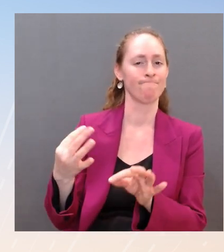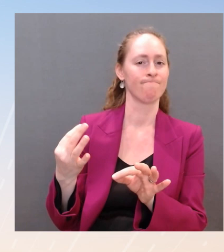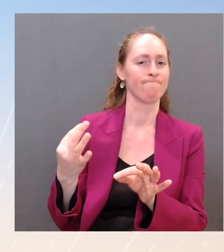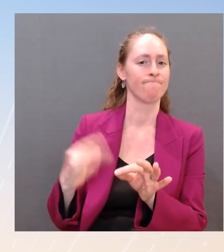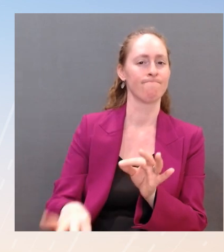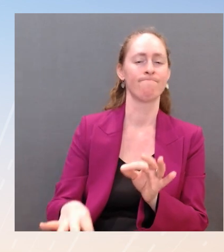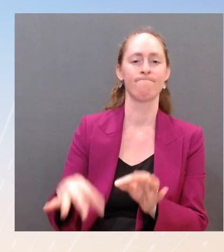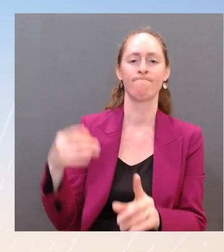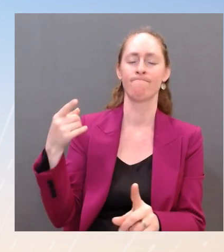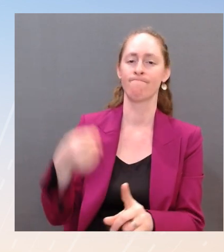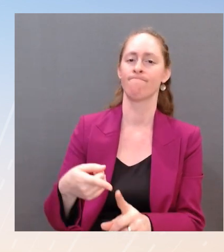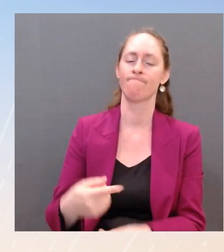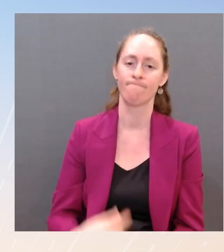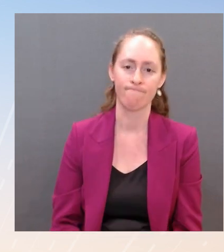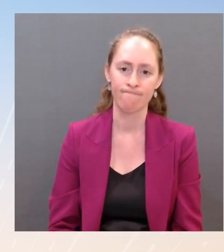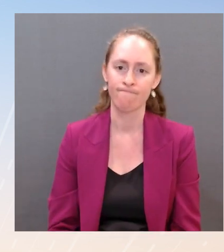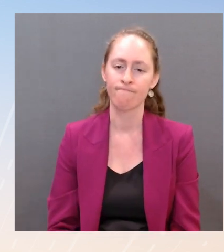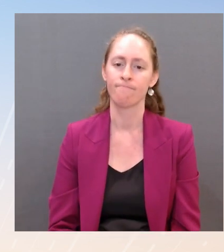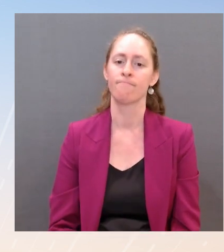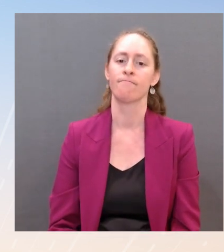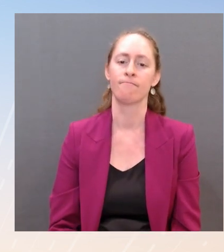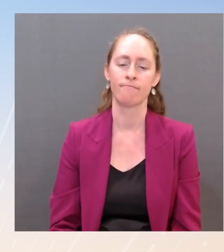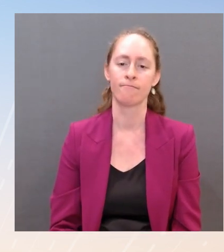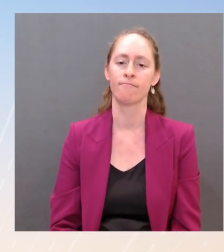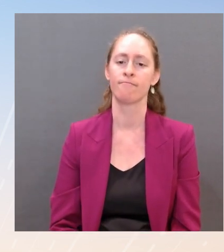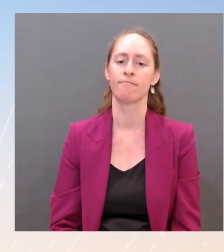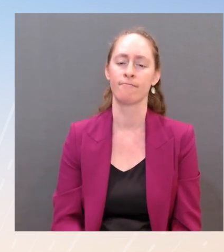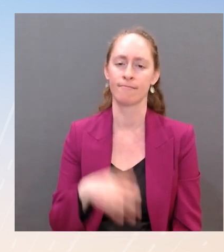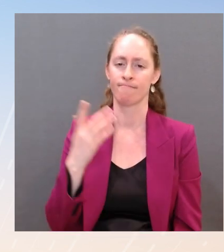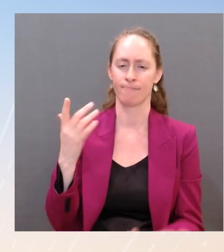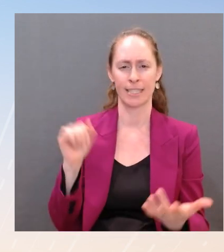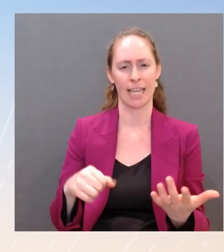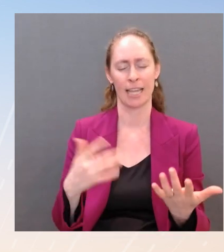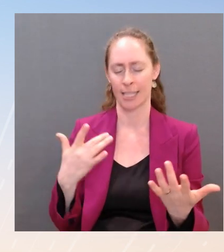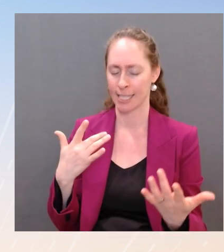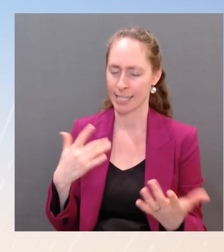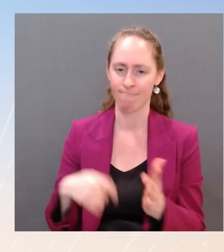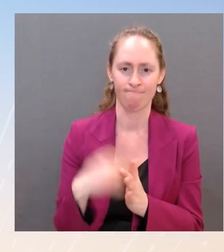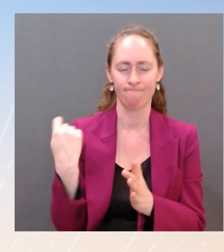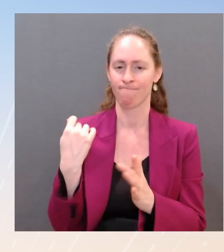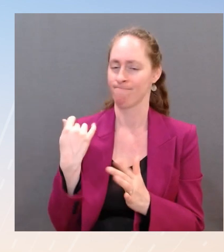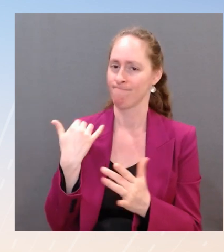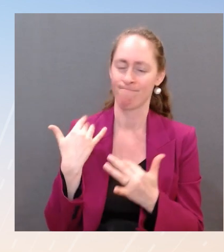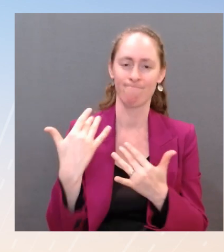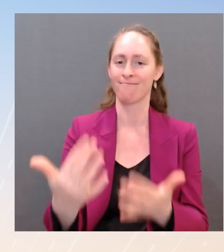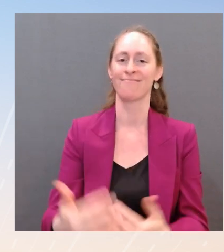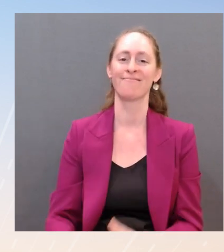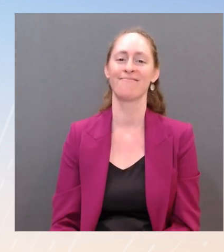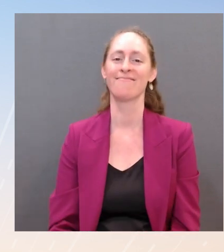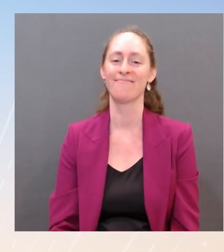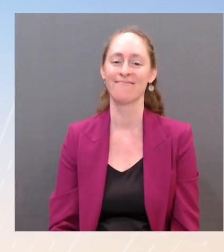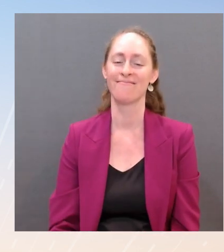you've used? Absolutely. You know, one of the places our idea stemmed with, me being Muslim, I pray